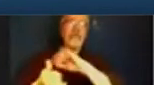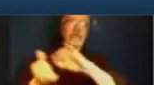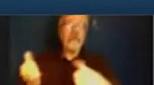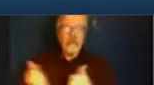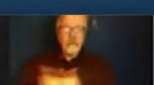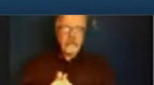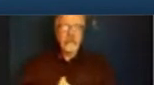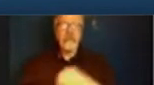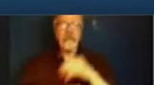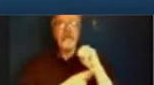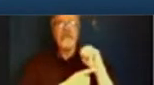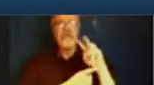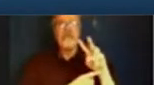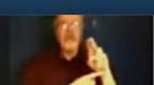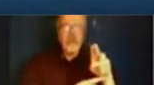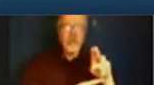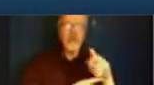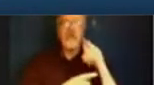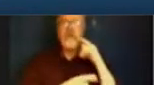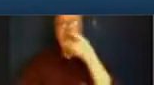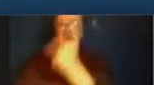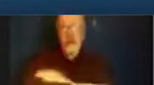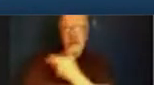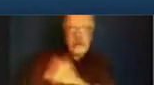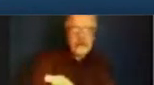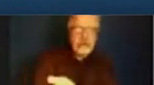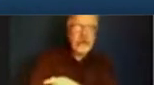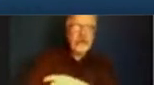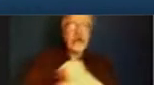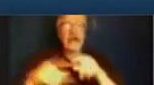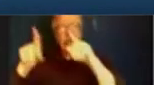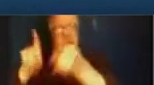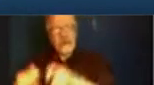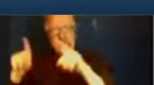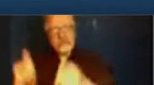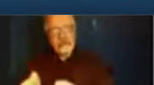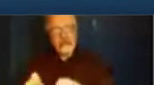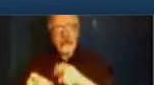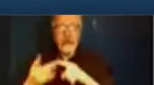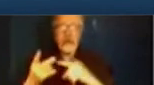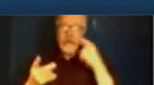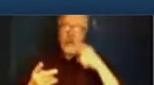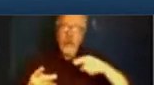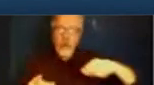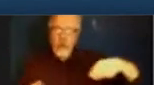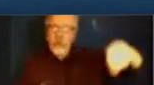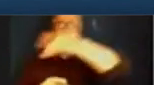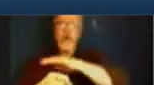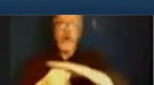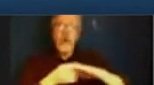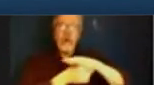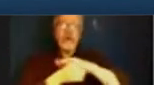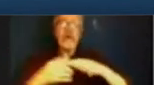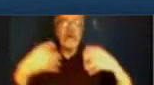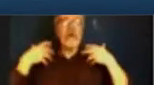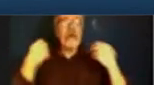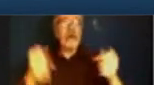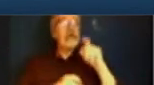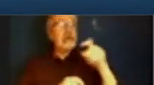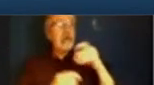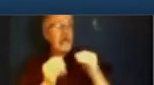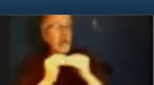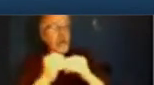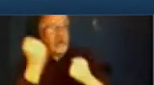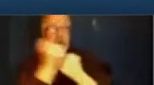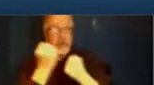and testing. And if local public health needs additional support for testing capacity, we are